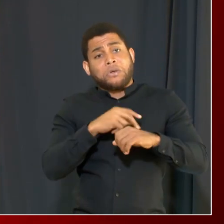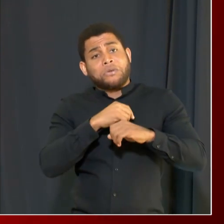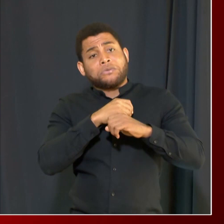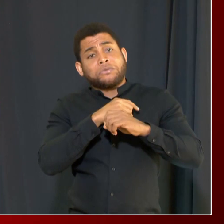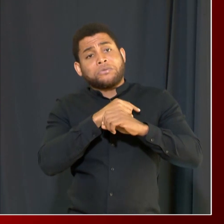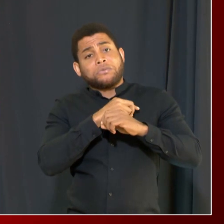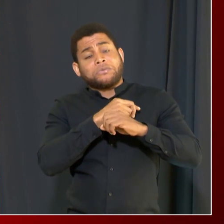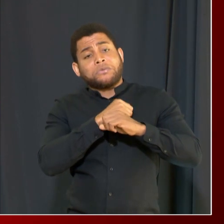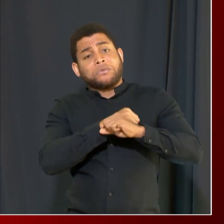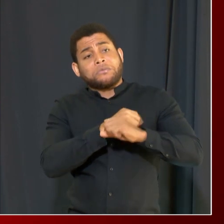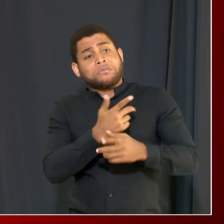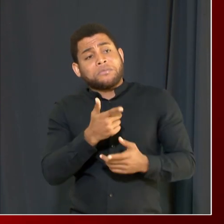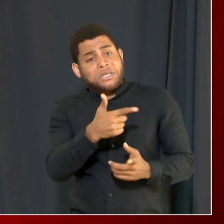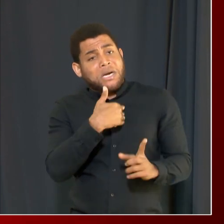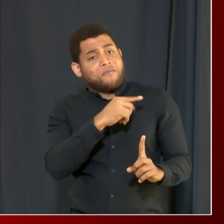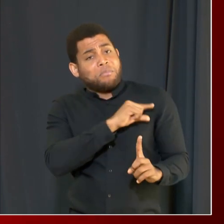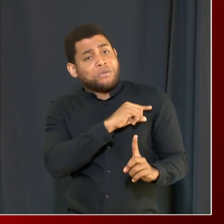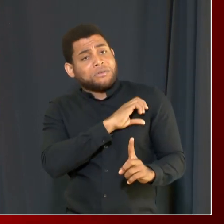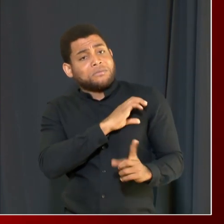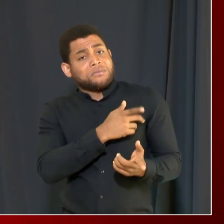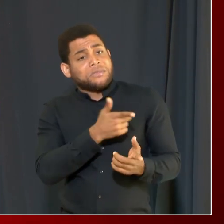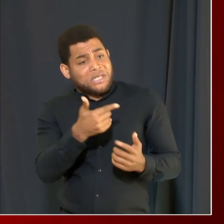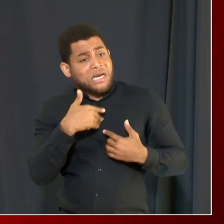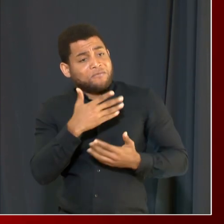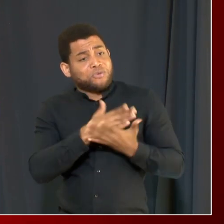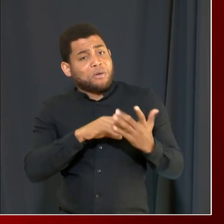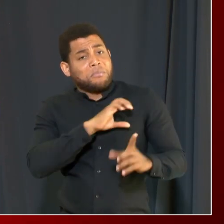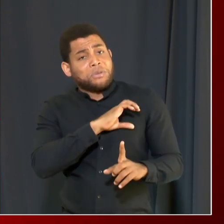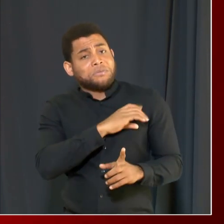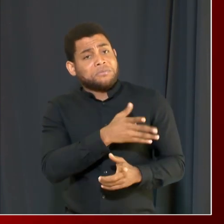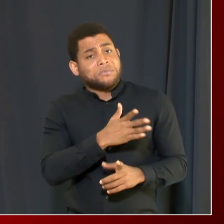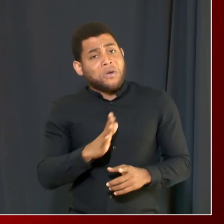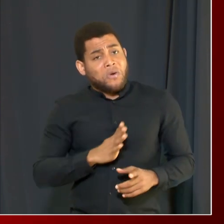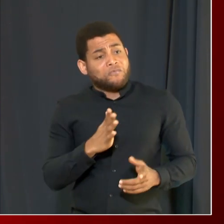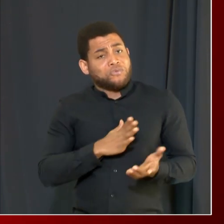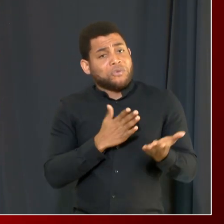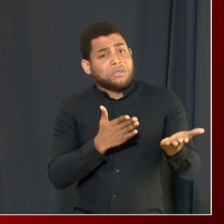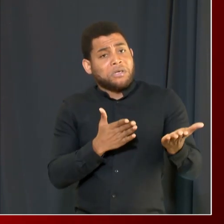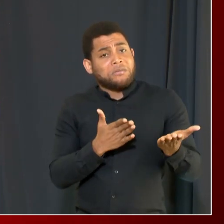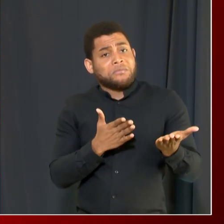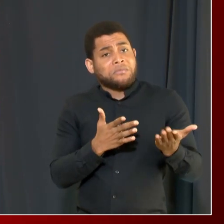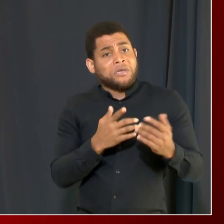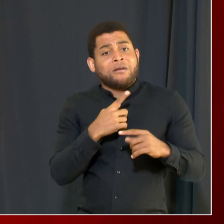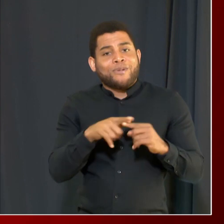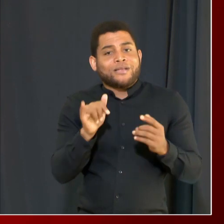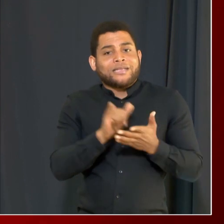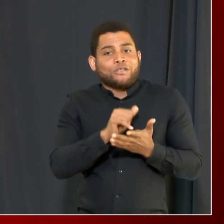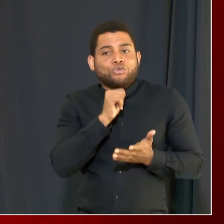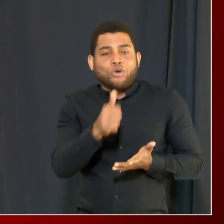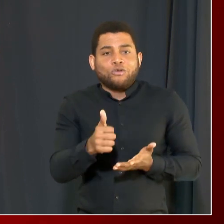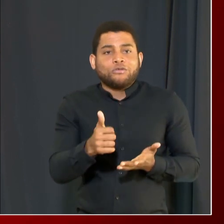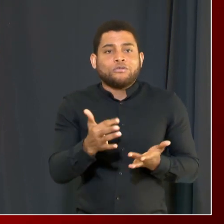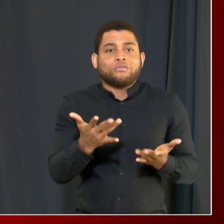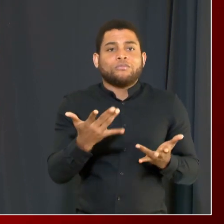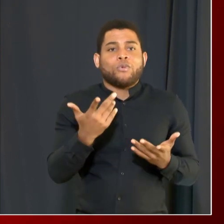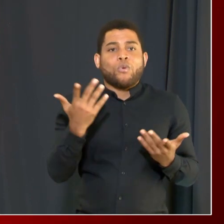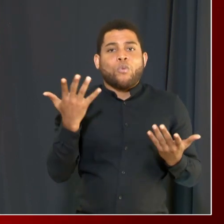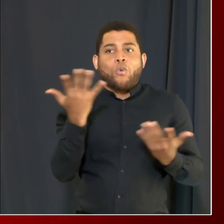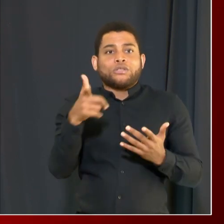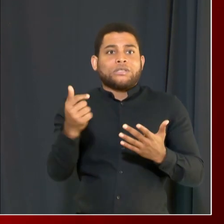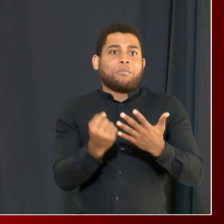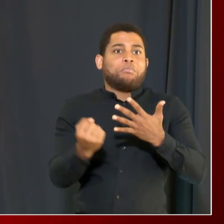police. They have some police officials, but that is not what their primary